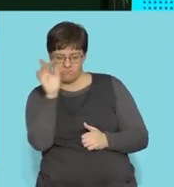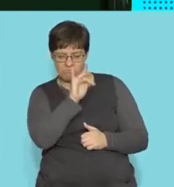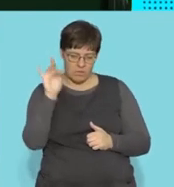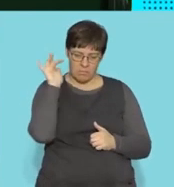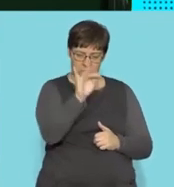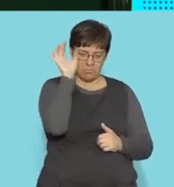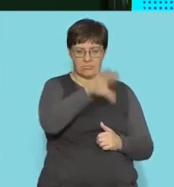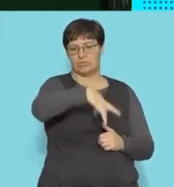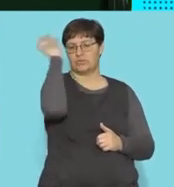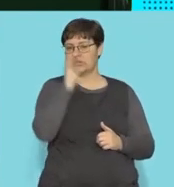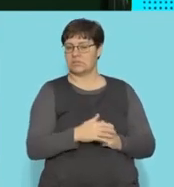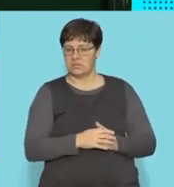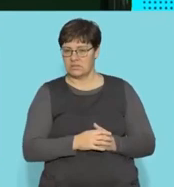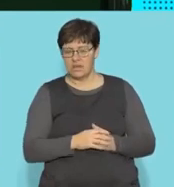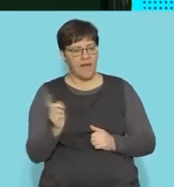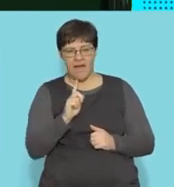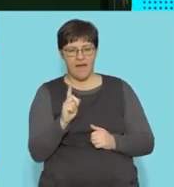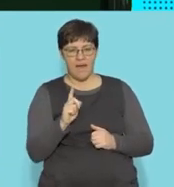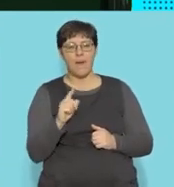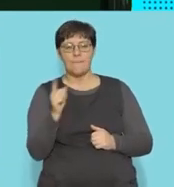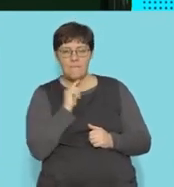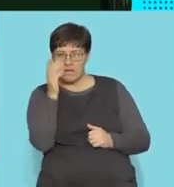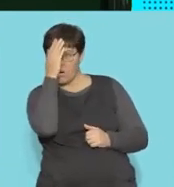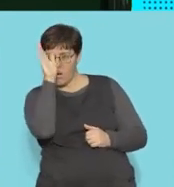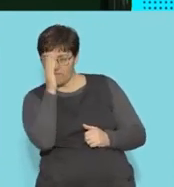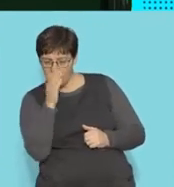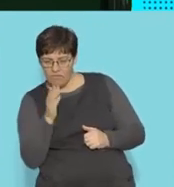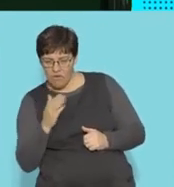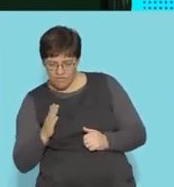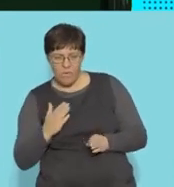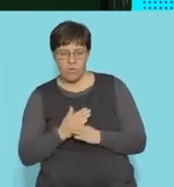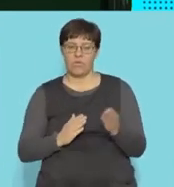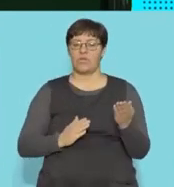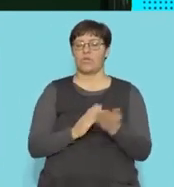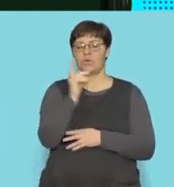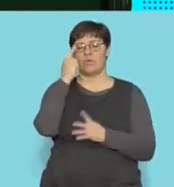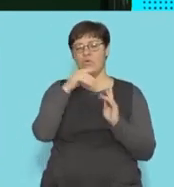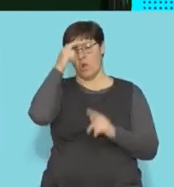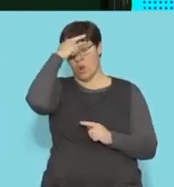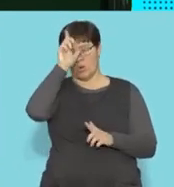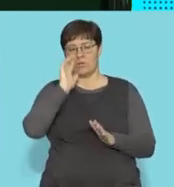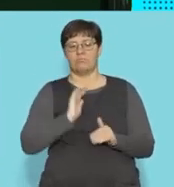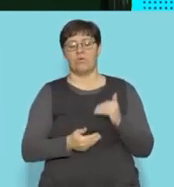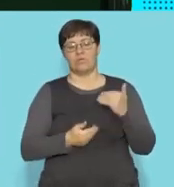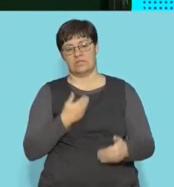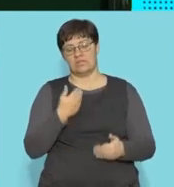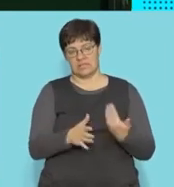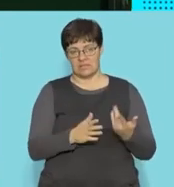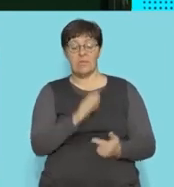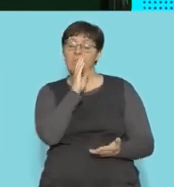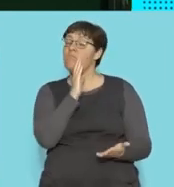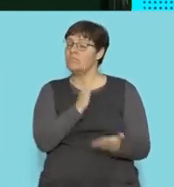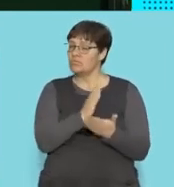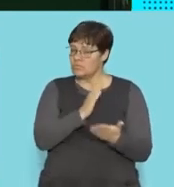just looking at the question and guessing one of the answers? We worked through a logical process to